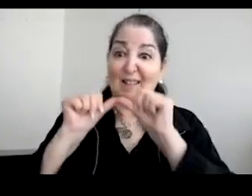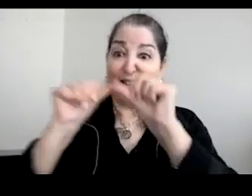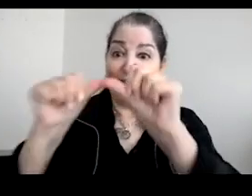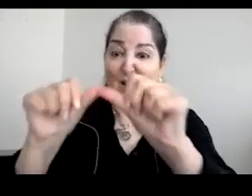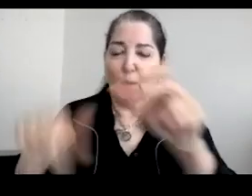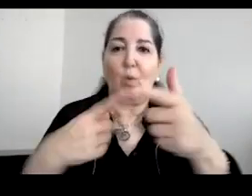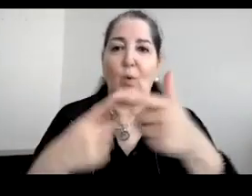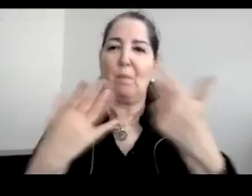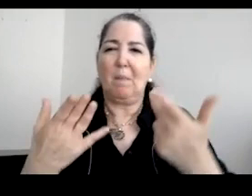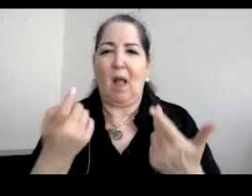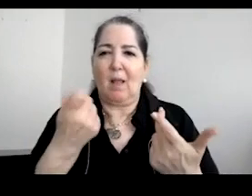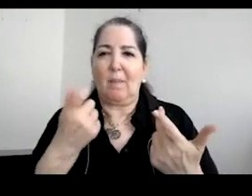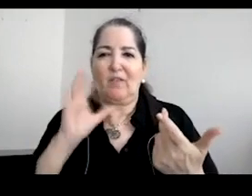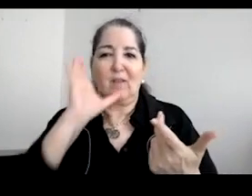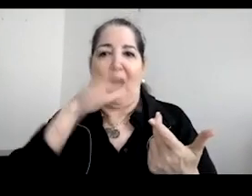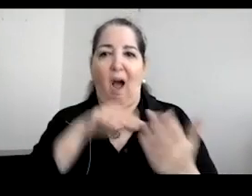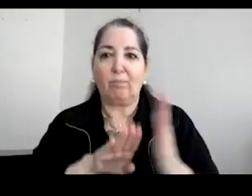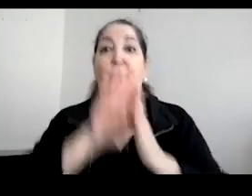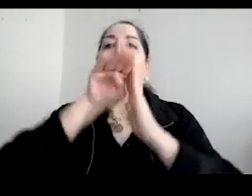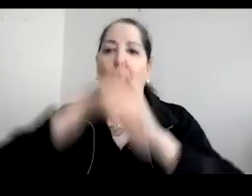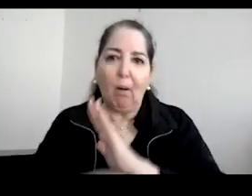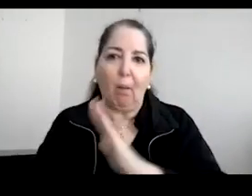noise to explain. Okay? But